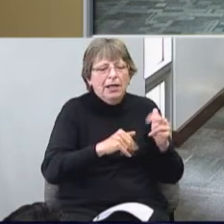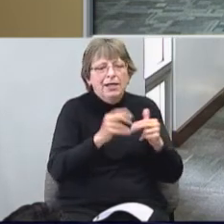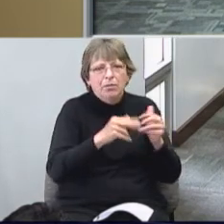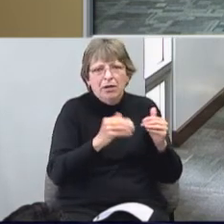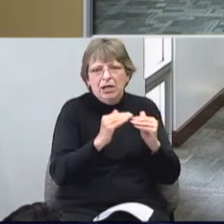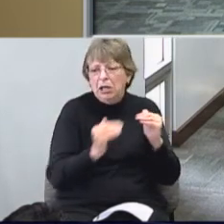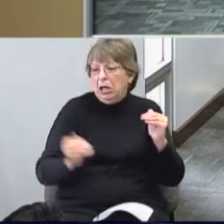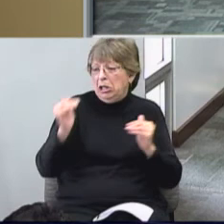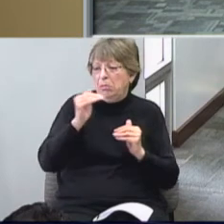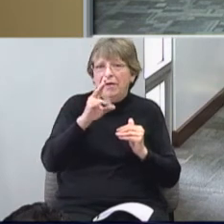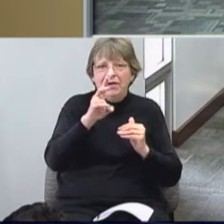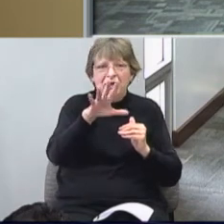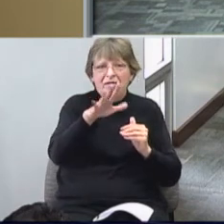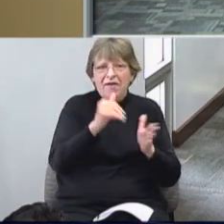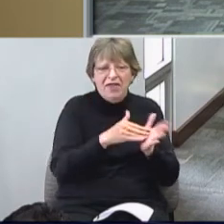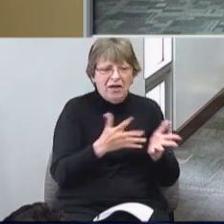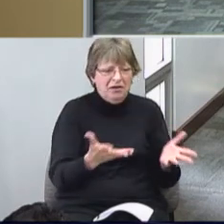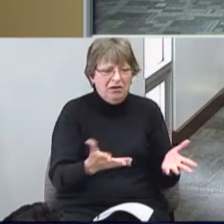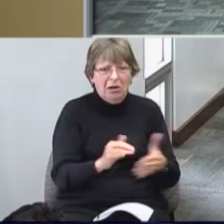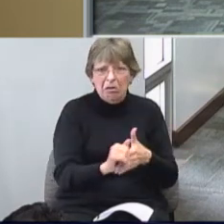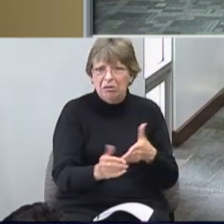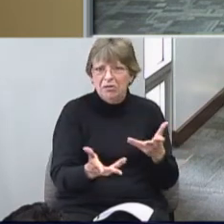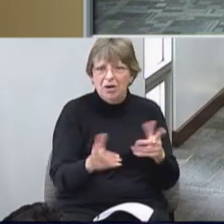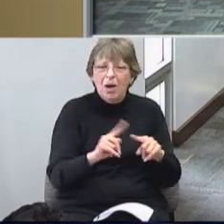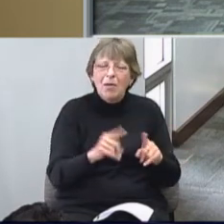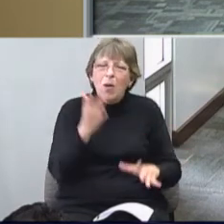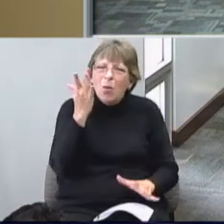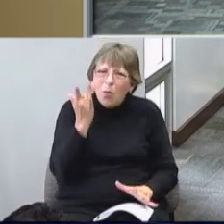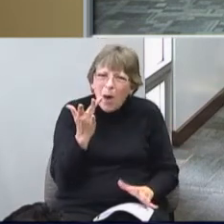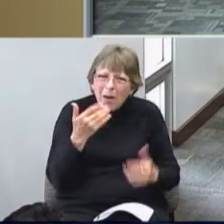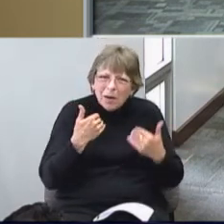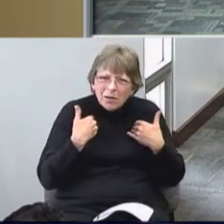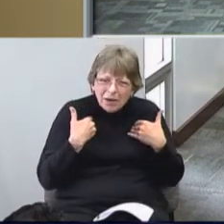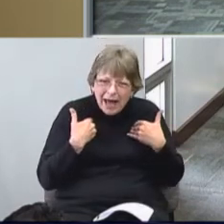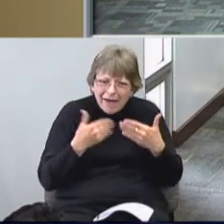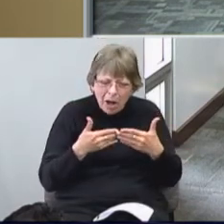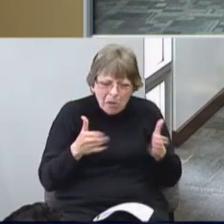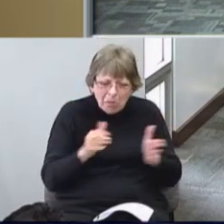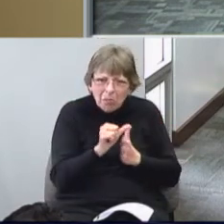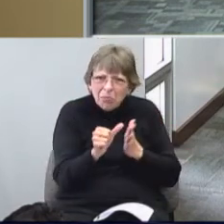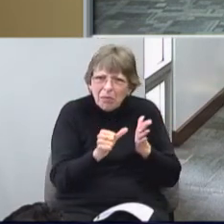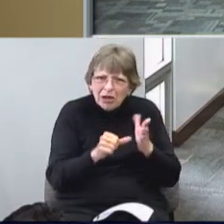$75,000, but why would we put public art in a service barn?